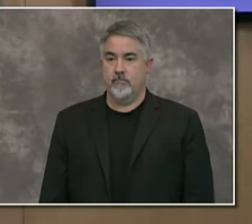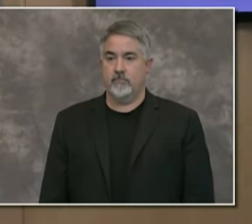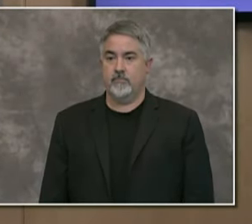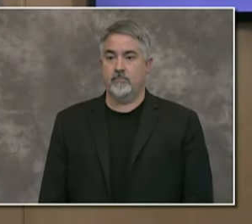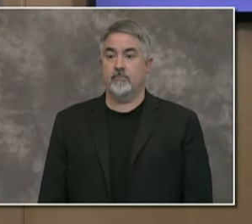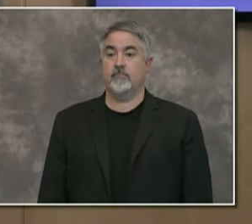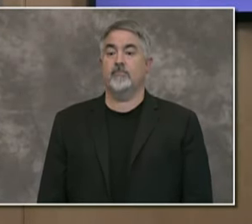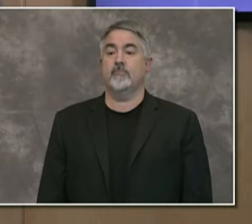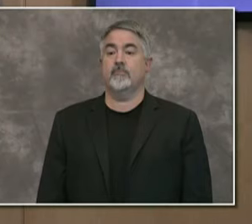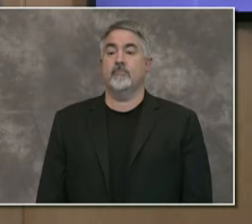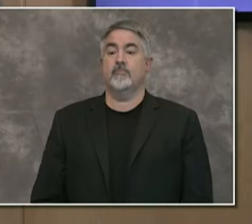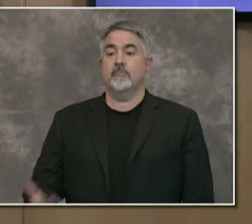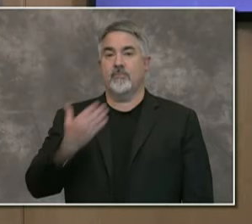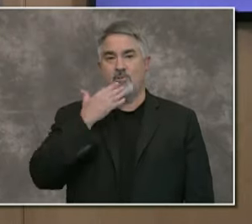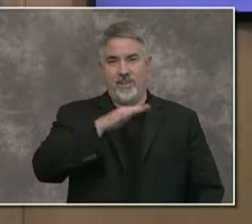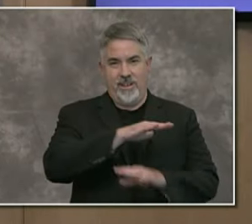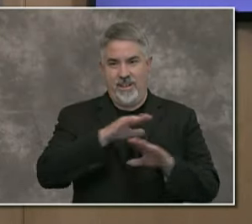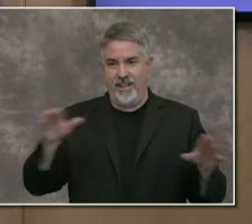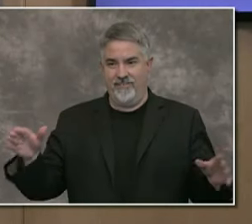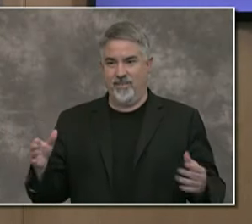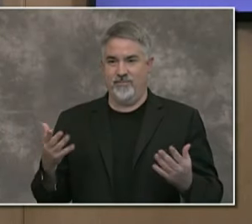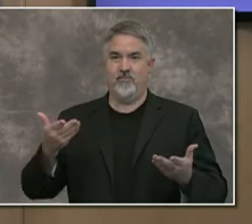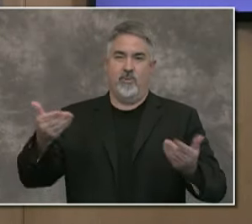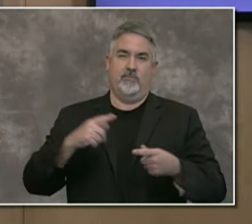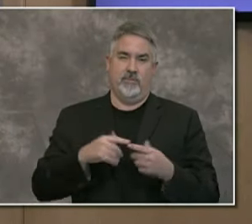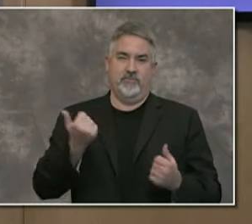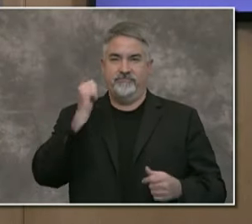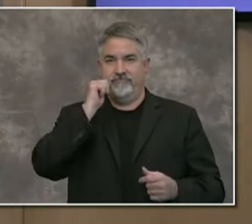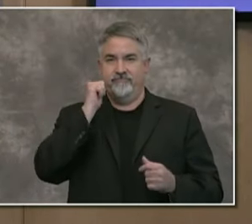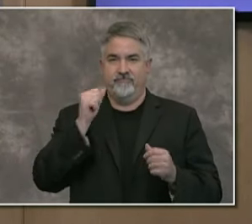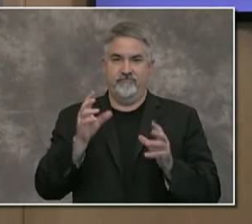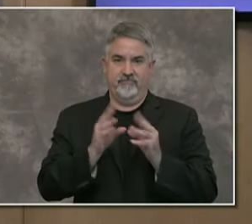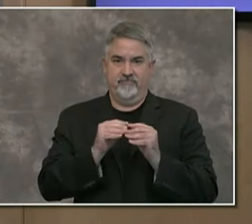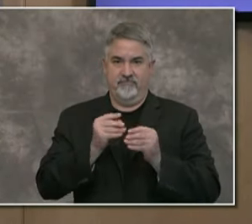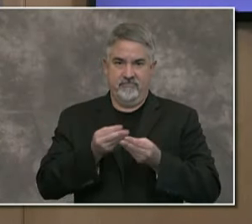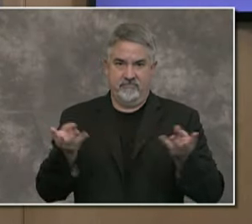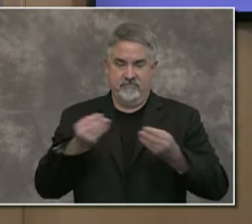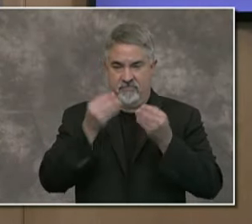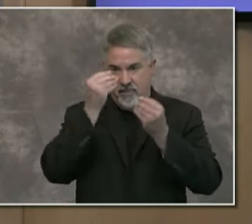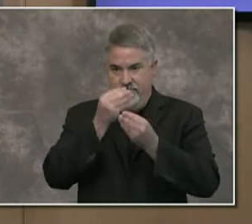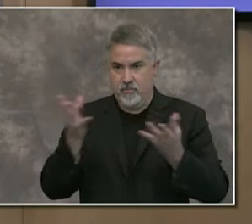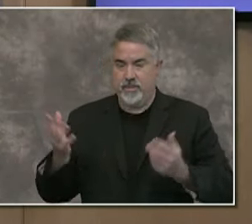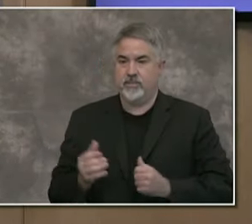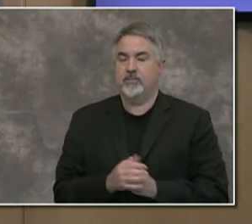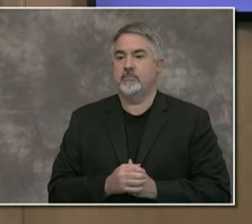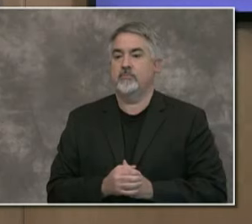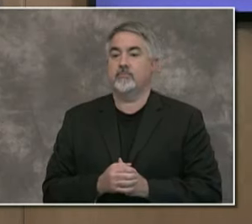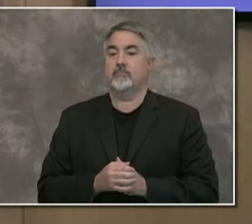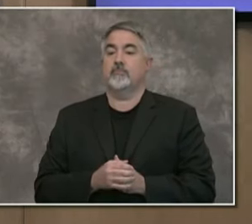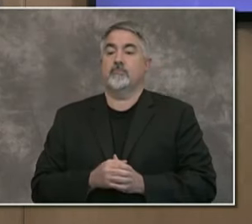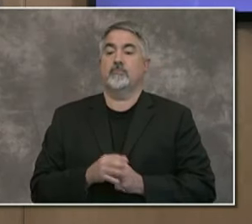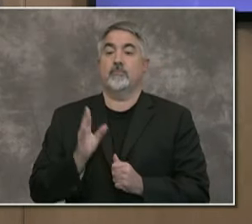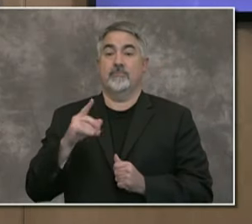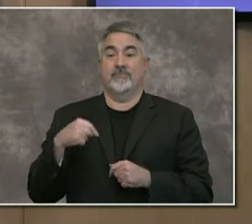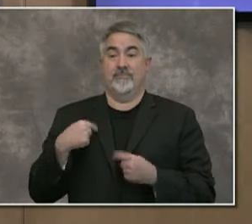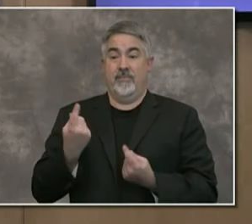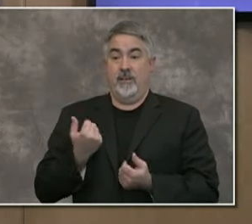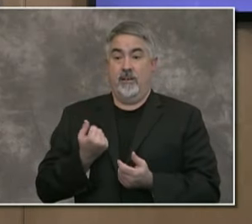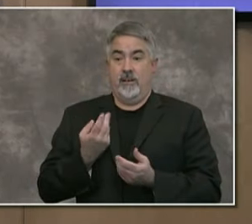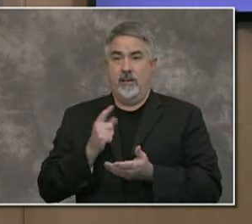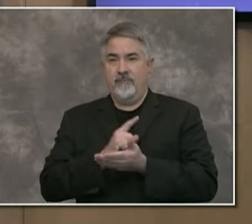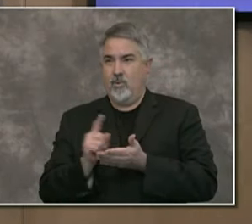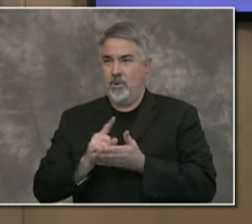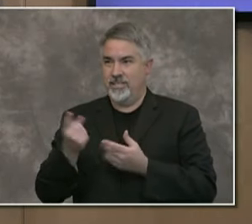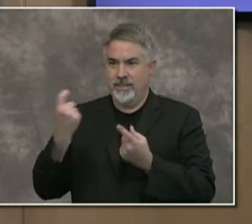Good afternoon and welcome to our daily media briefing. For the last few weeks, we've asked the citizens of San Diego County to disrupt their